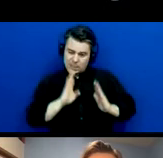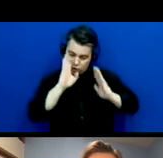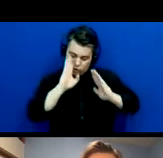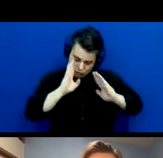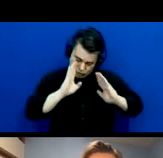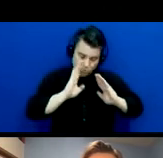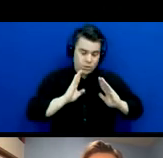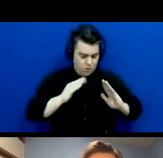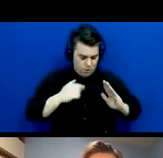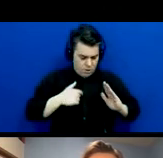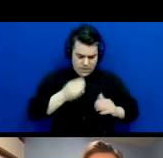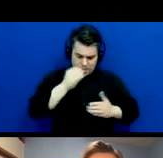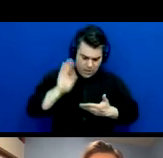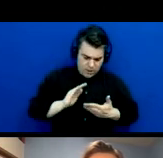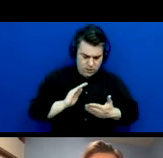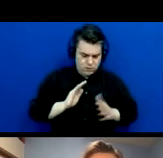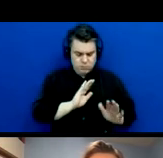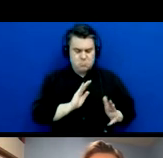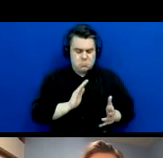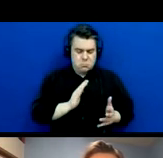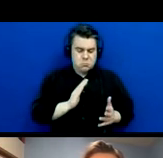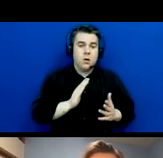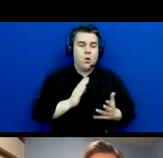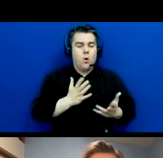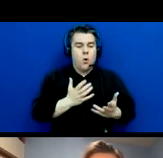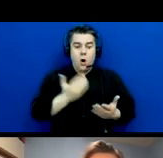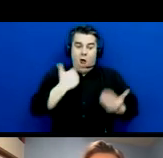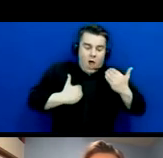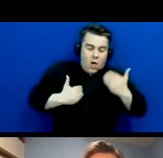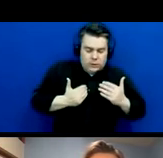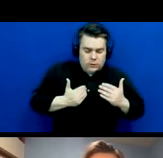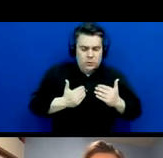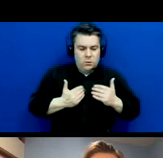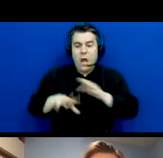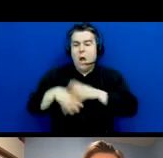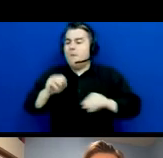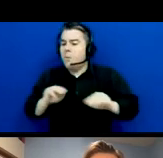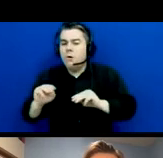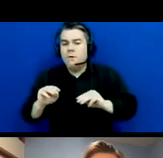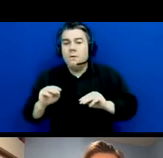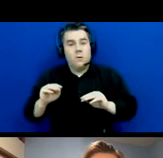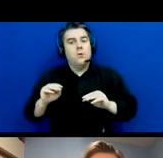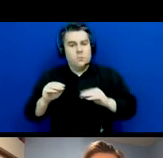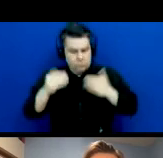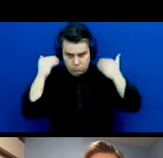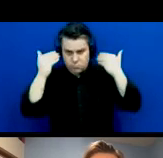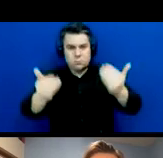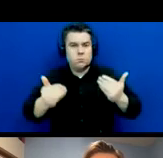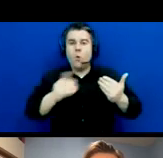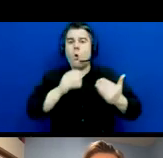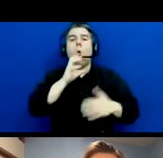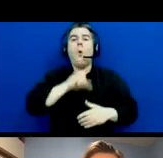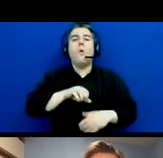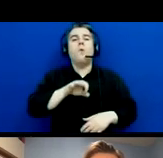eat less, to not binge, to get out and move, listen to those cravings. Don't fall back into your old habits because our lives